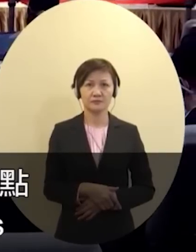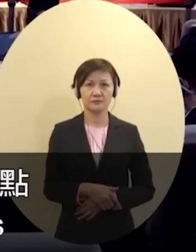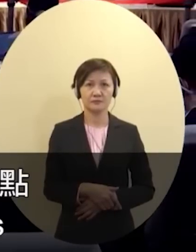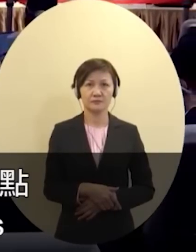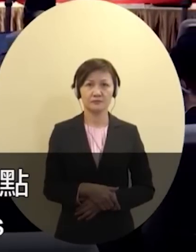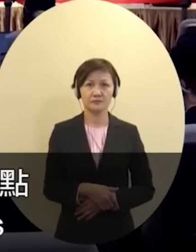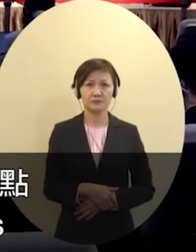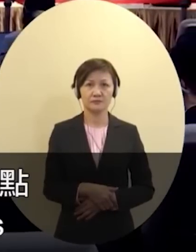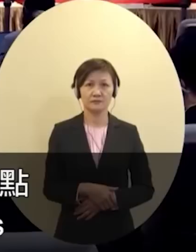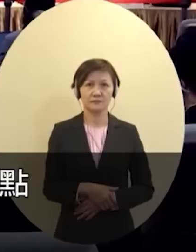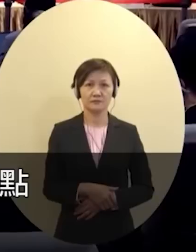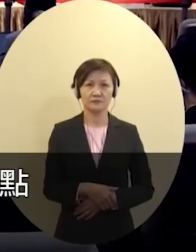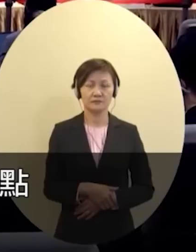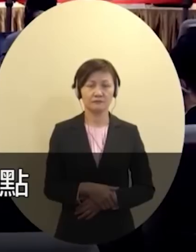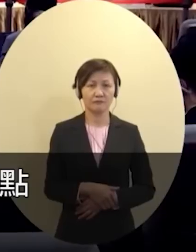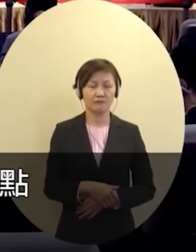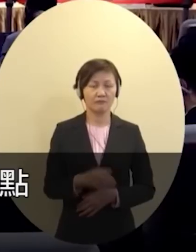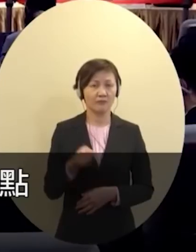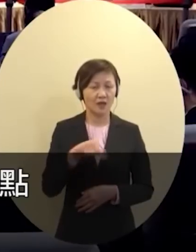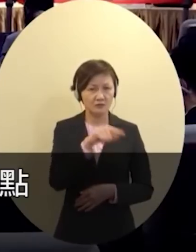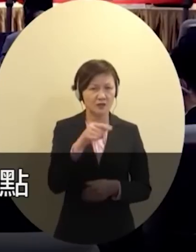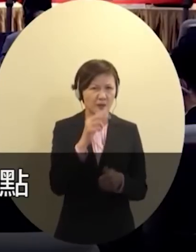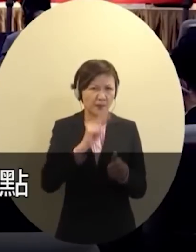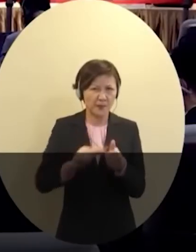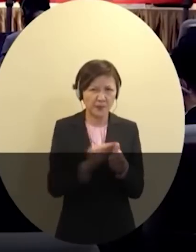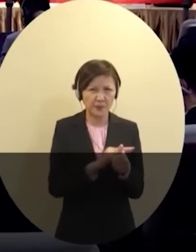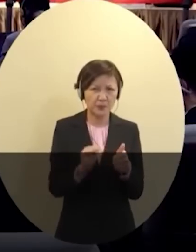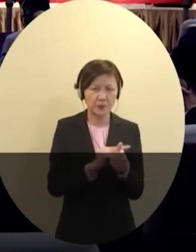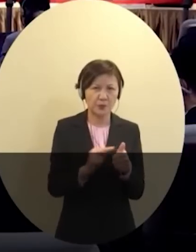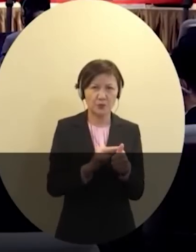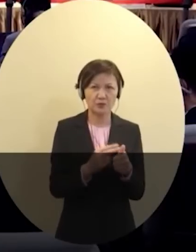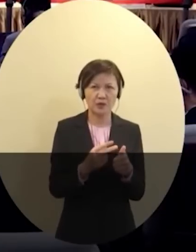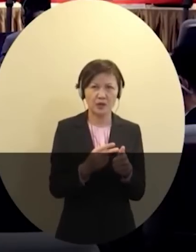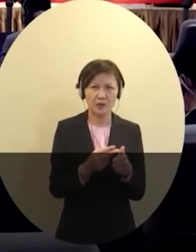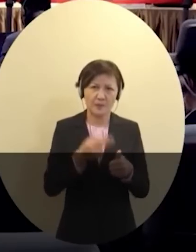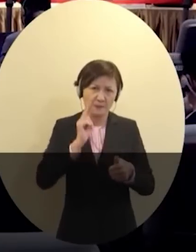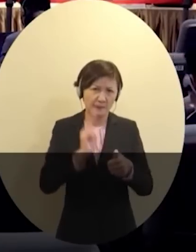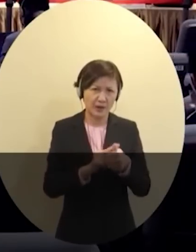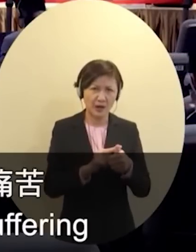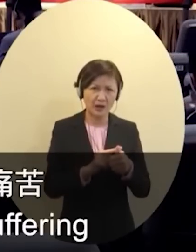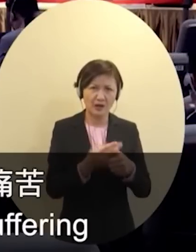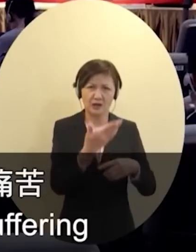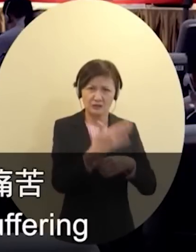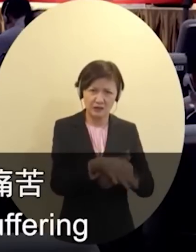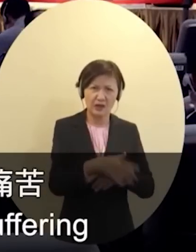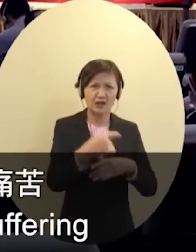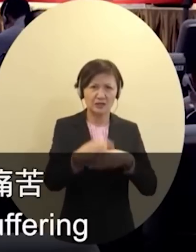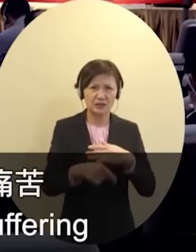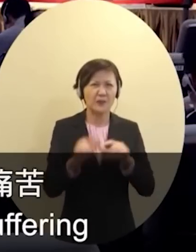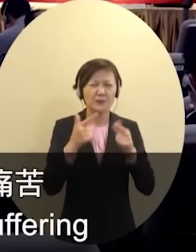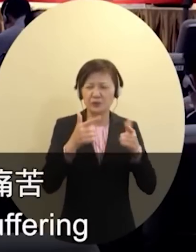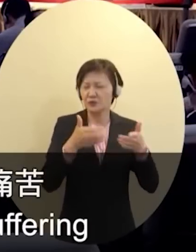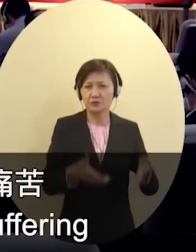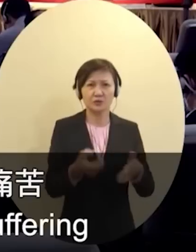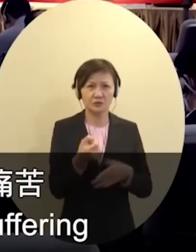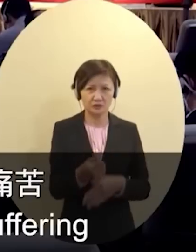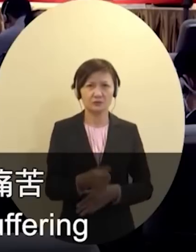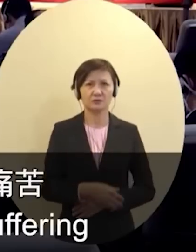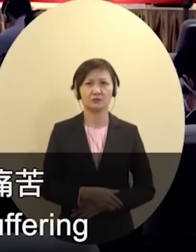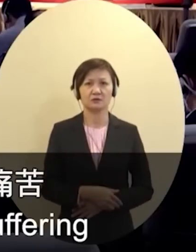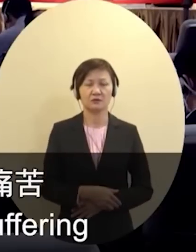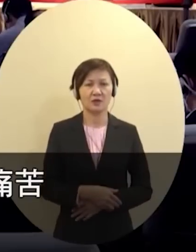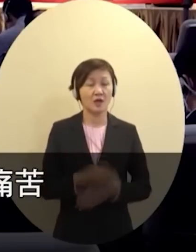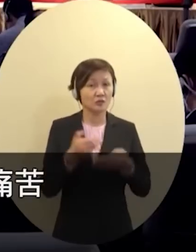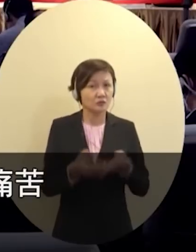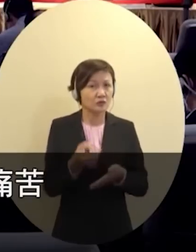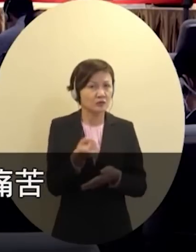to death or injuries, this is not the important point. The important point is the deliberate infliction of severe pain